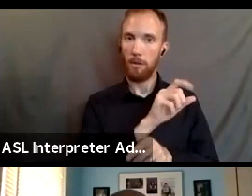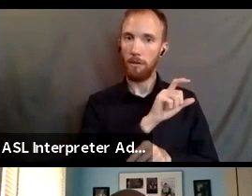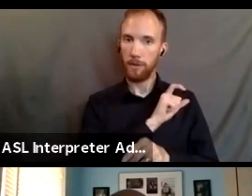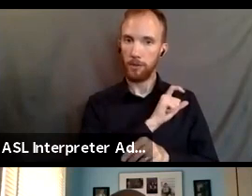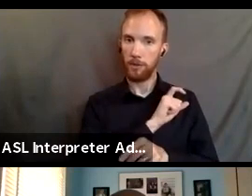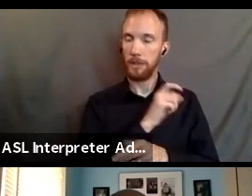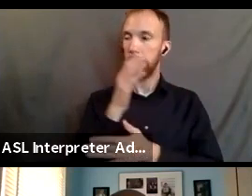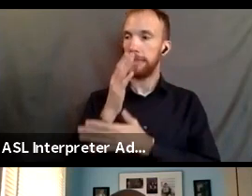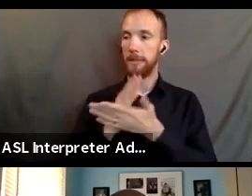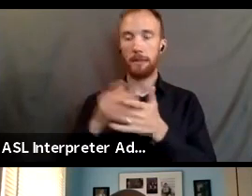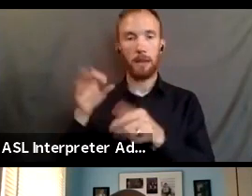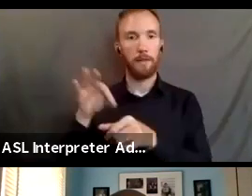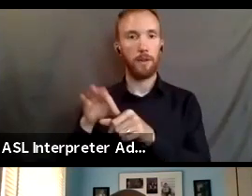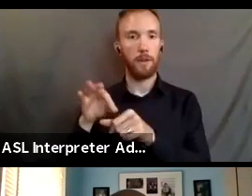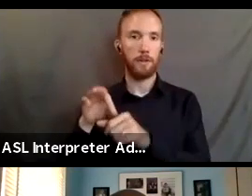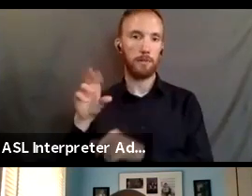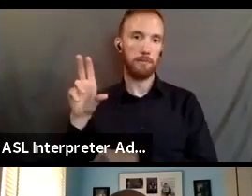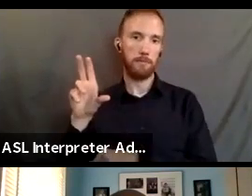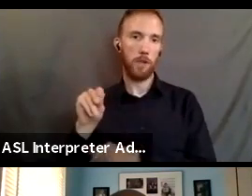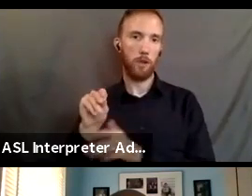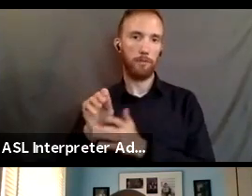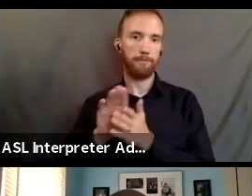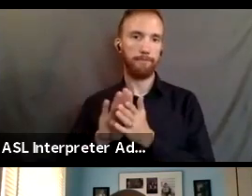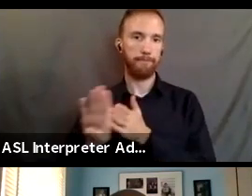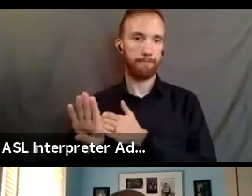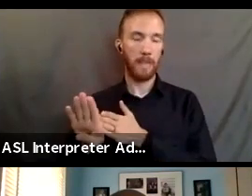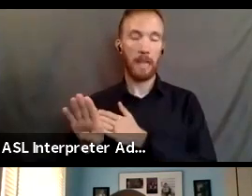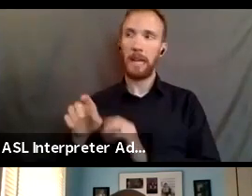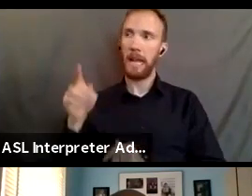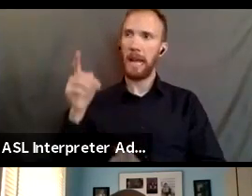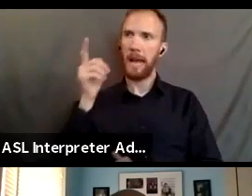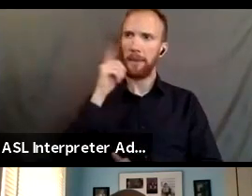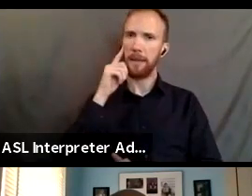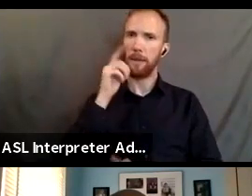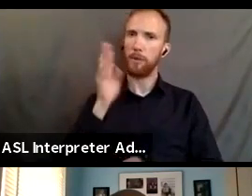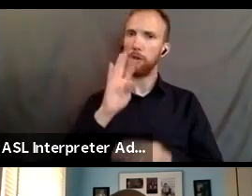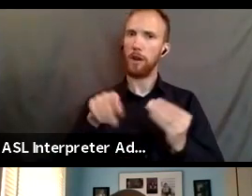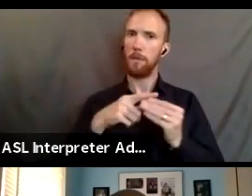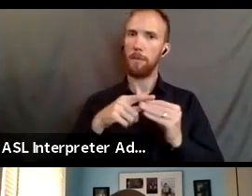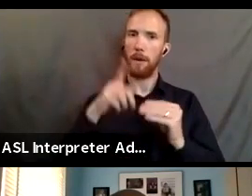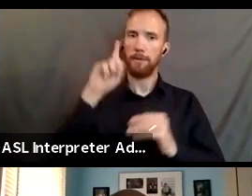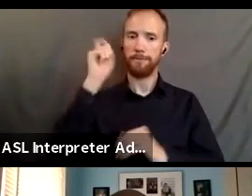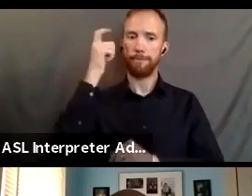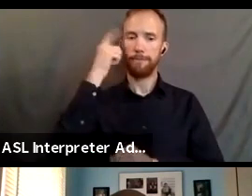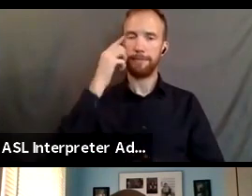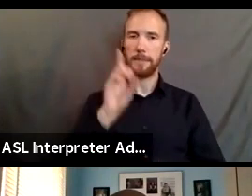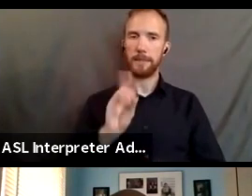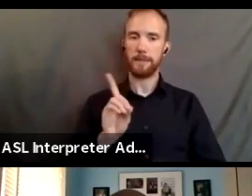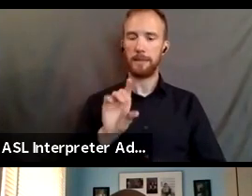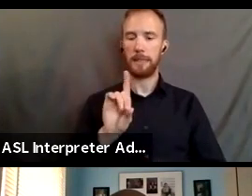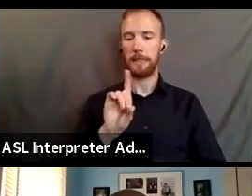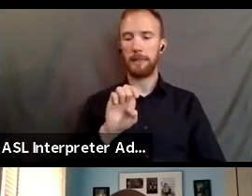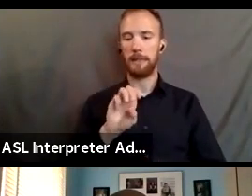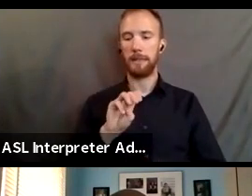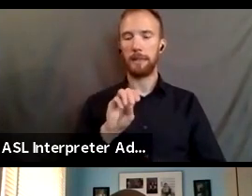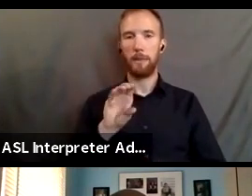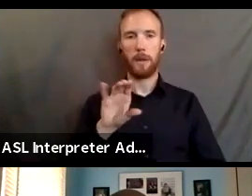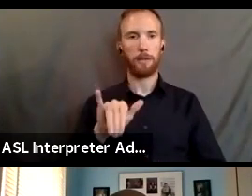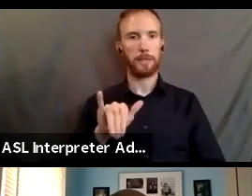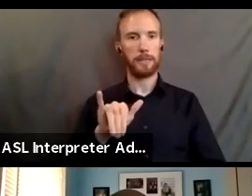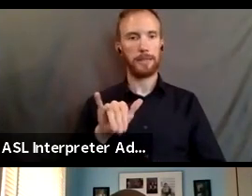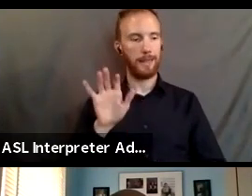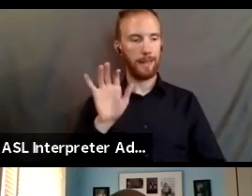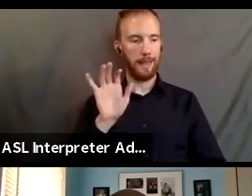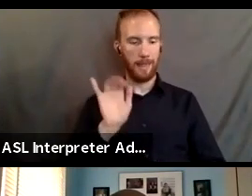that's when we talk about a democracy that shows democracy and people having a voice in what they